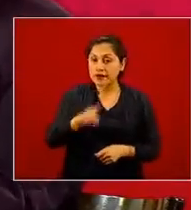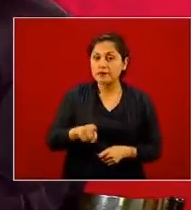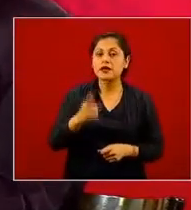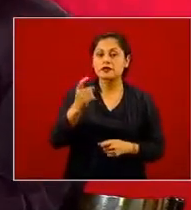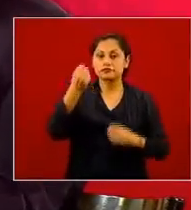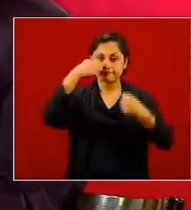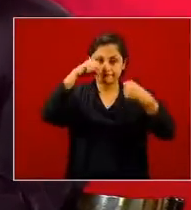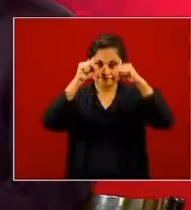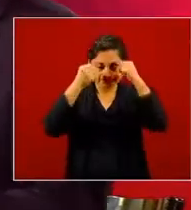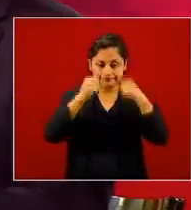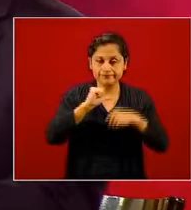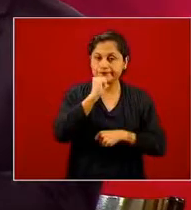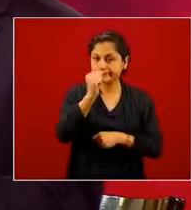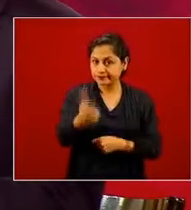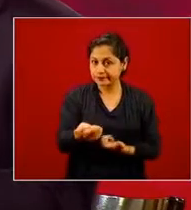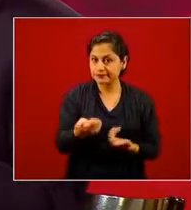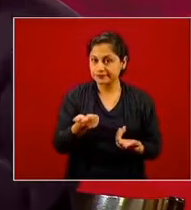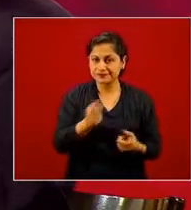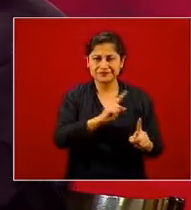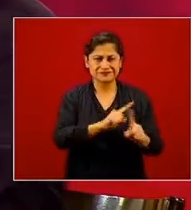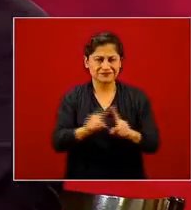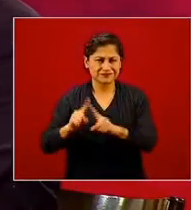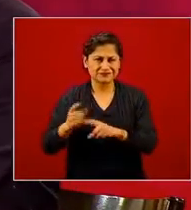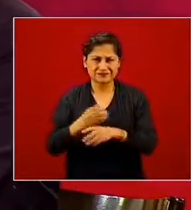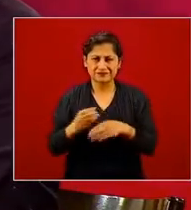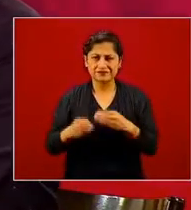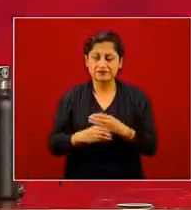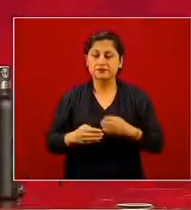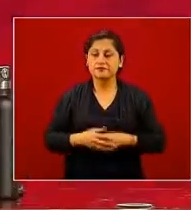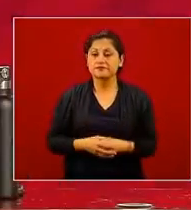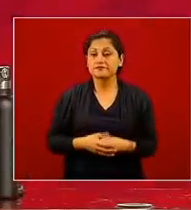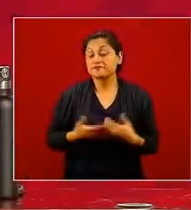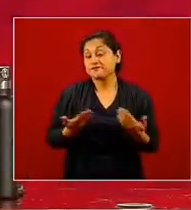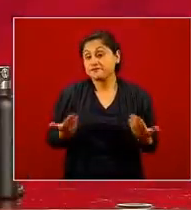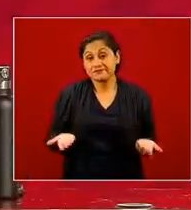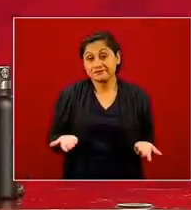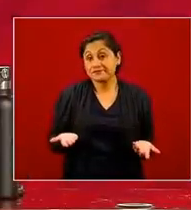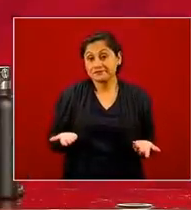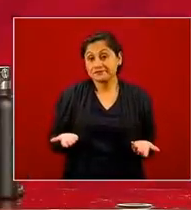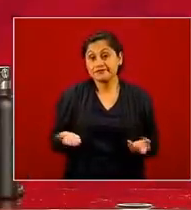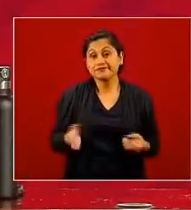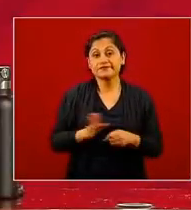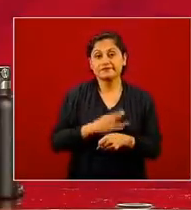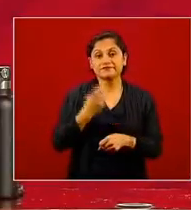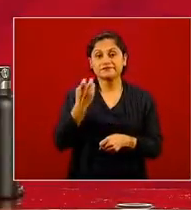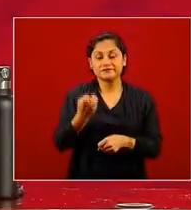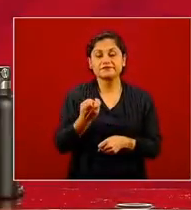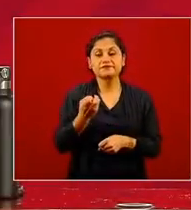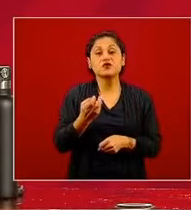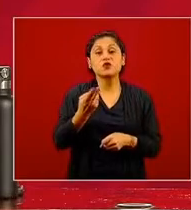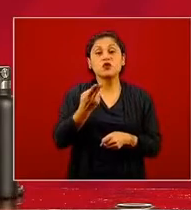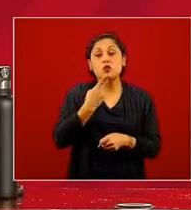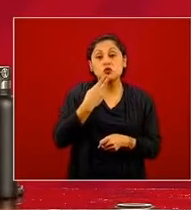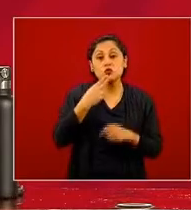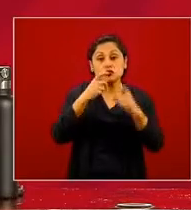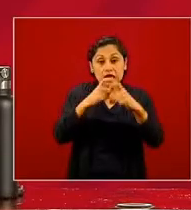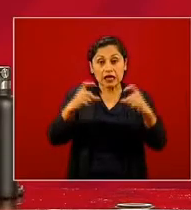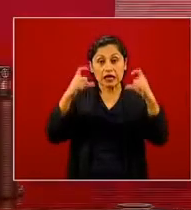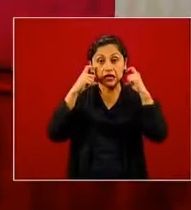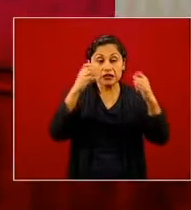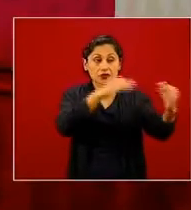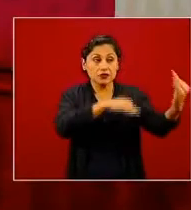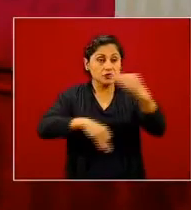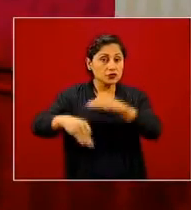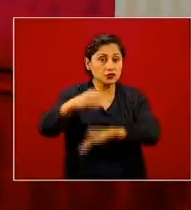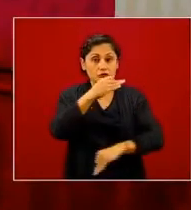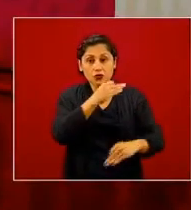that no one else will grab it. Uh, Avoid rubbing eyes, etc. So, what's the